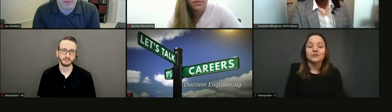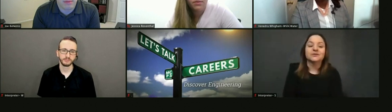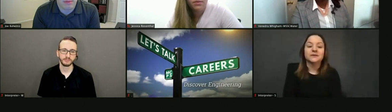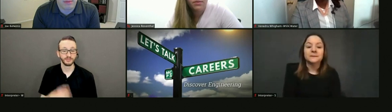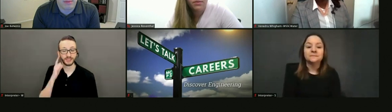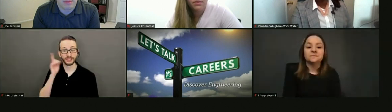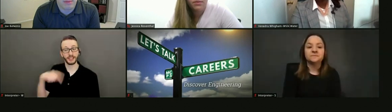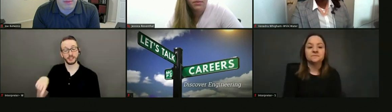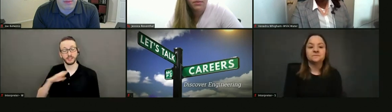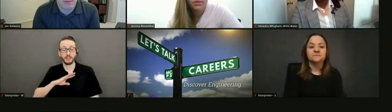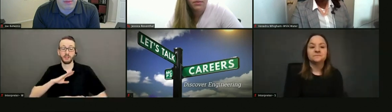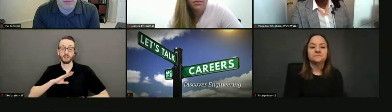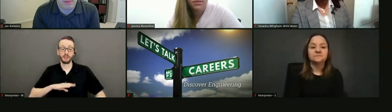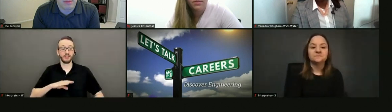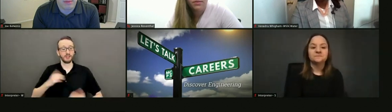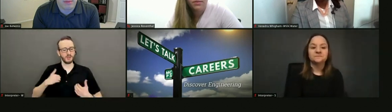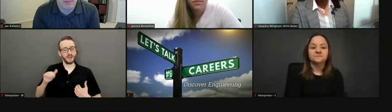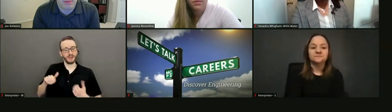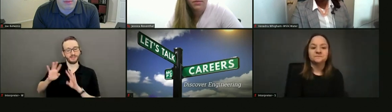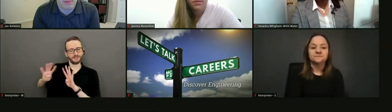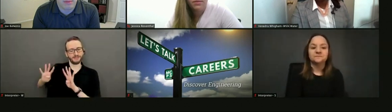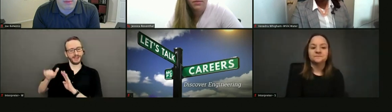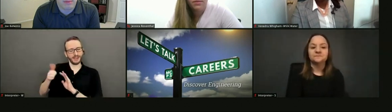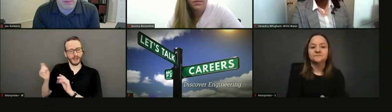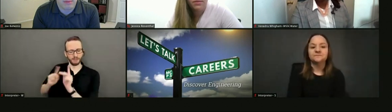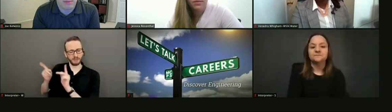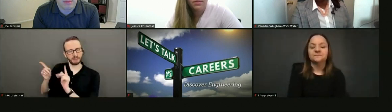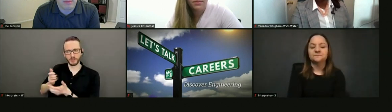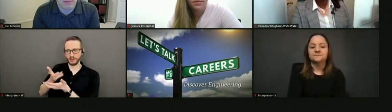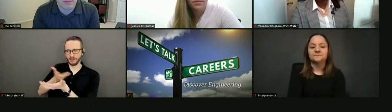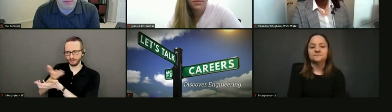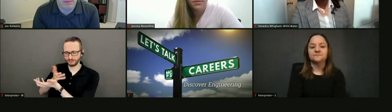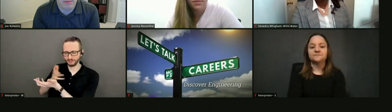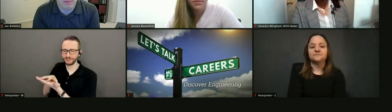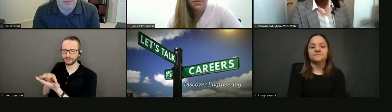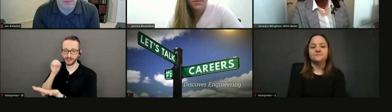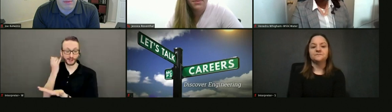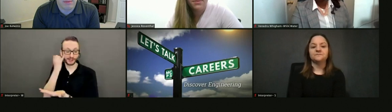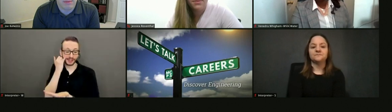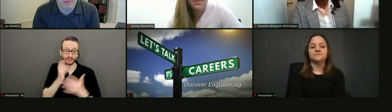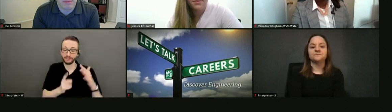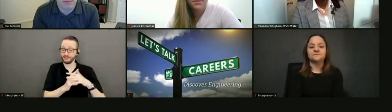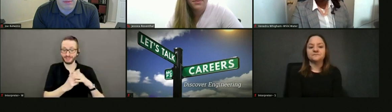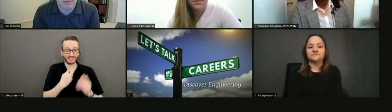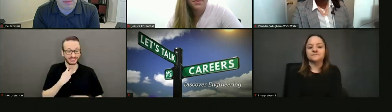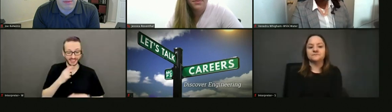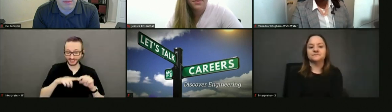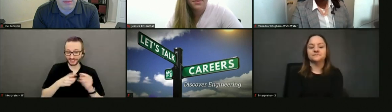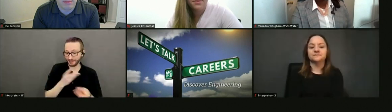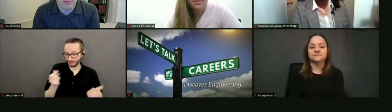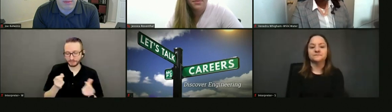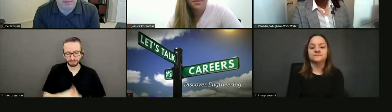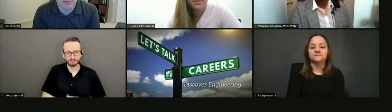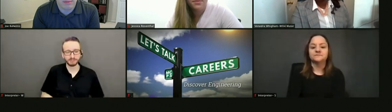you'll have other people there to learn from and to get to work with when you can't solve a problem. And how about you,